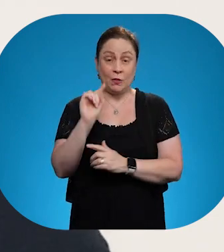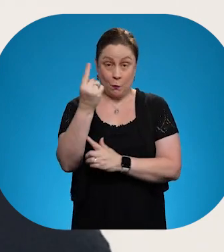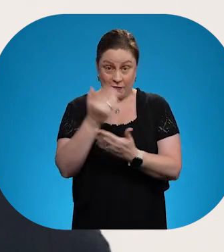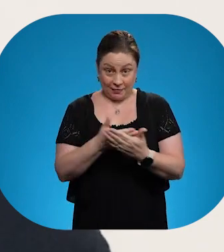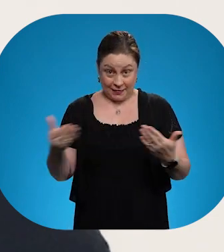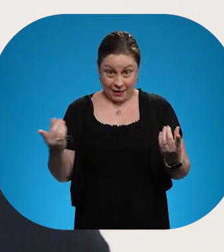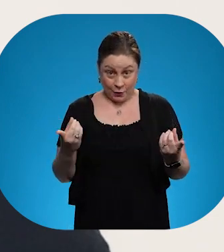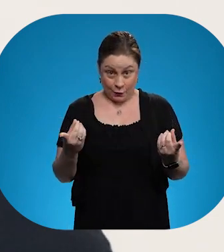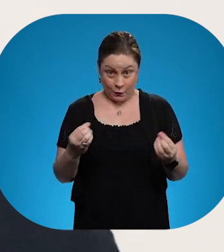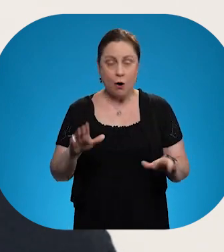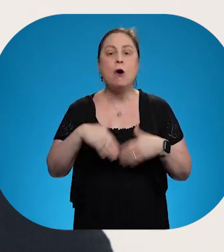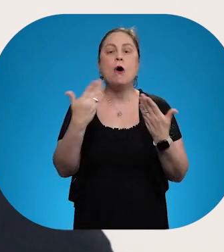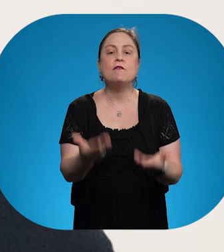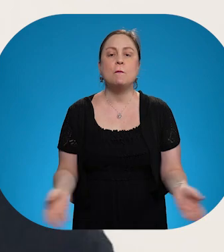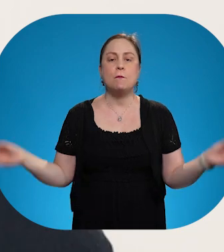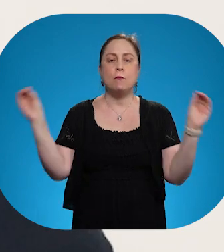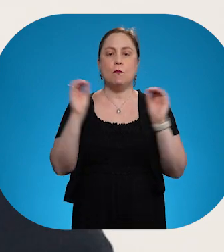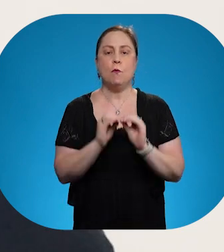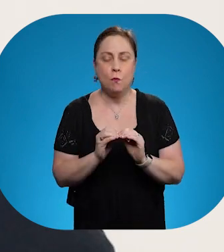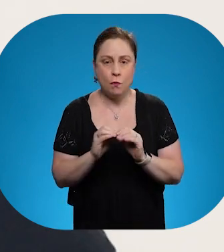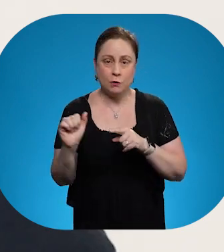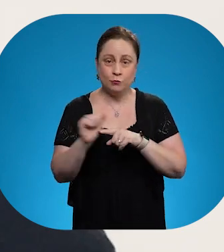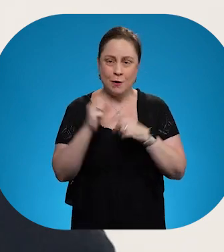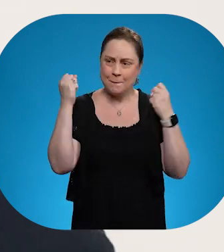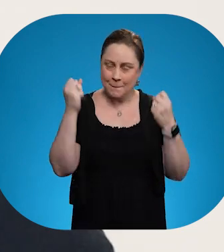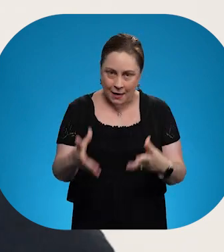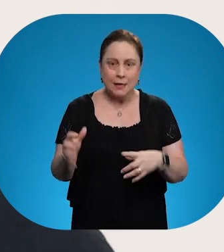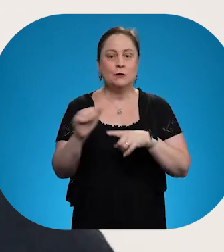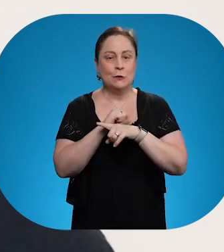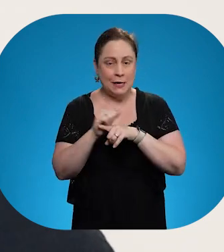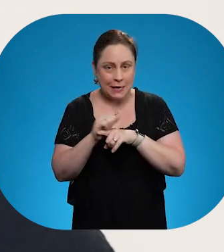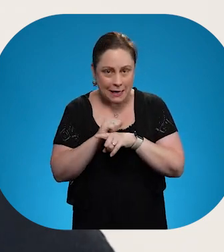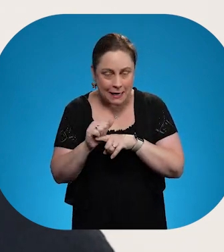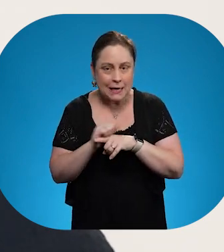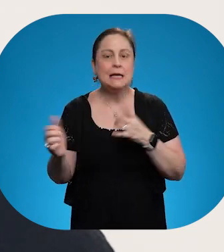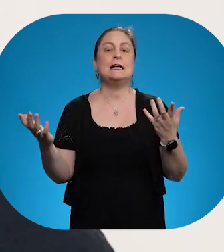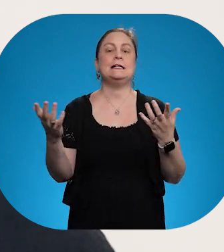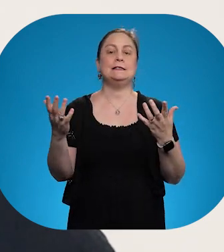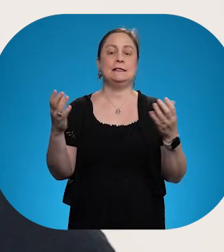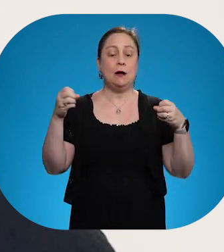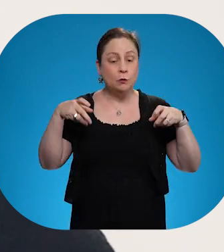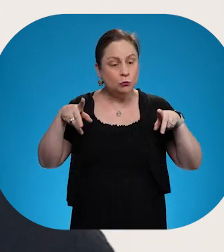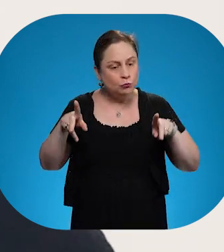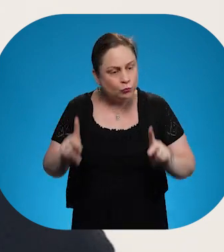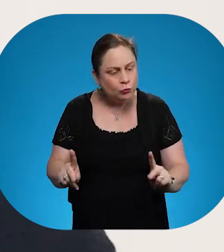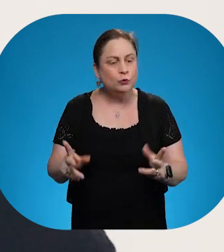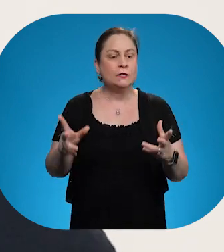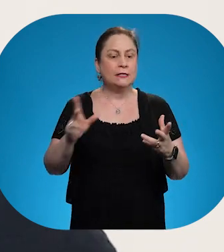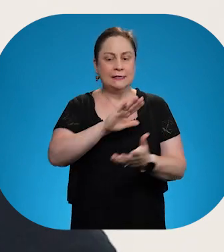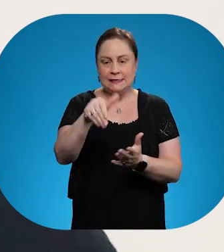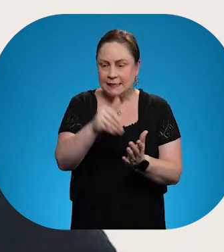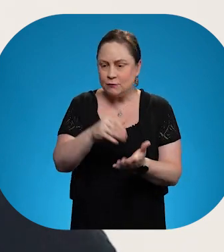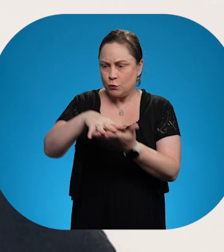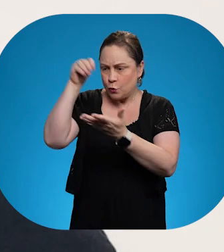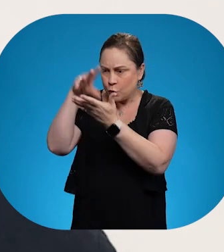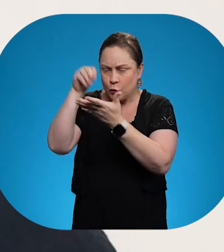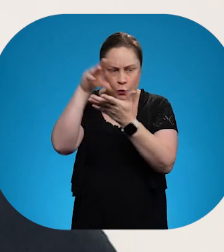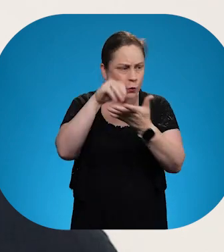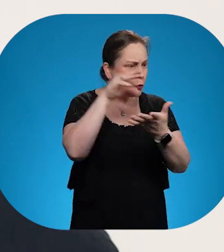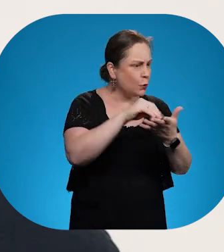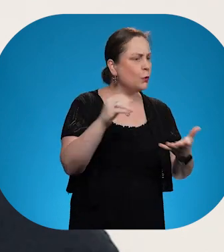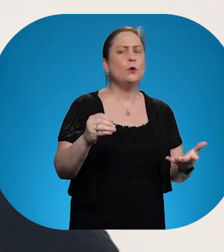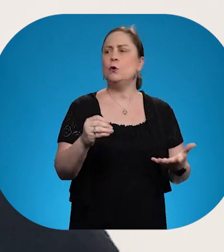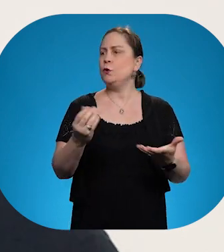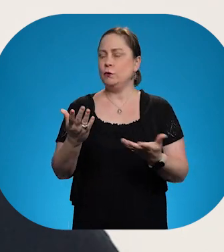will be doing is offering many more trainings and hands-on opportunities for centers to learn more about building public health